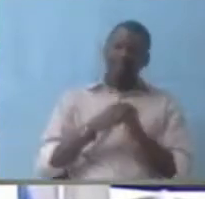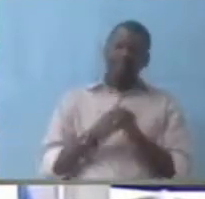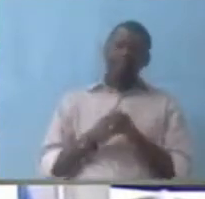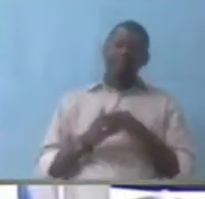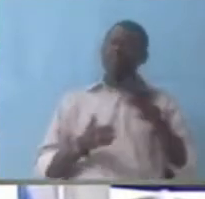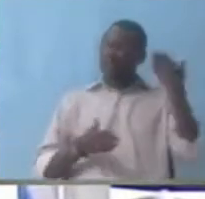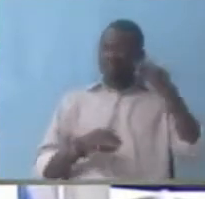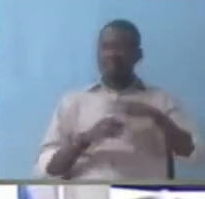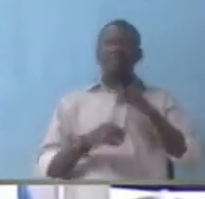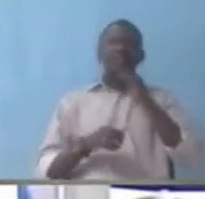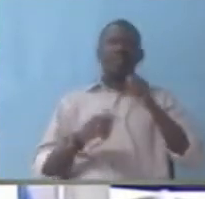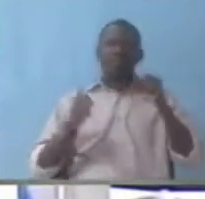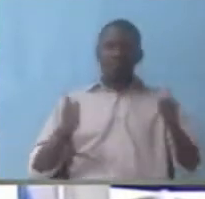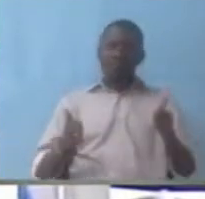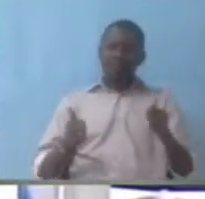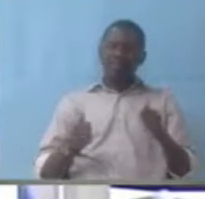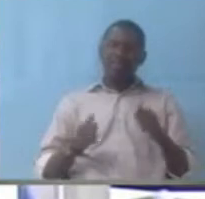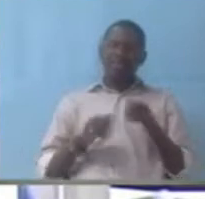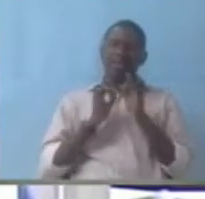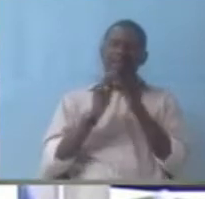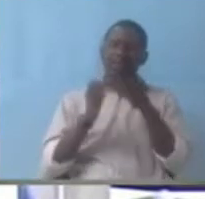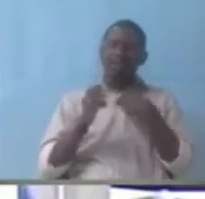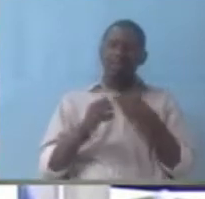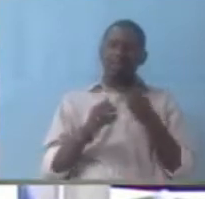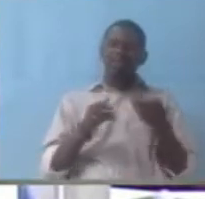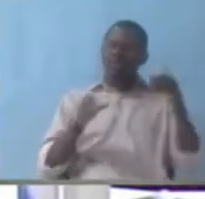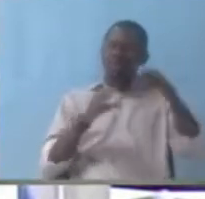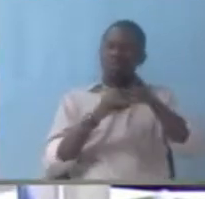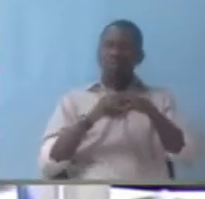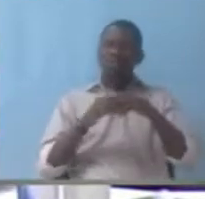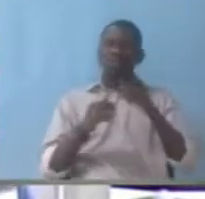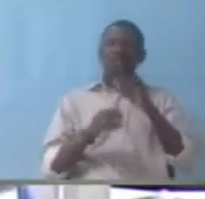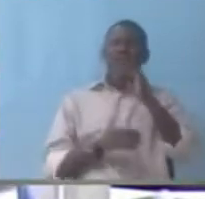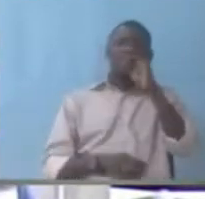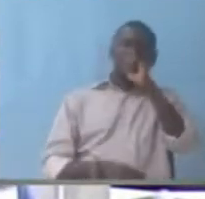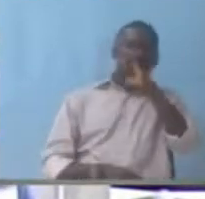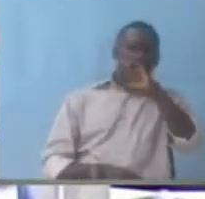the chairman preempted me by going into decree number one.